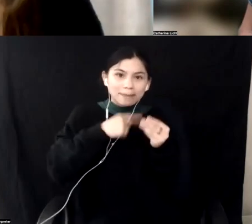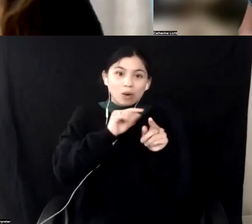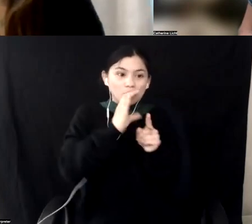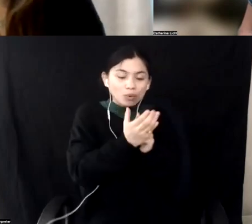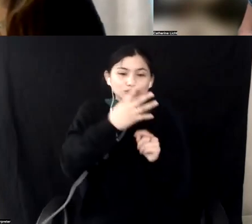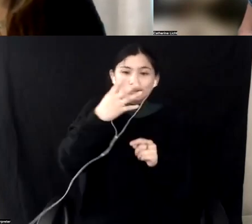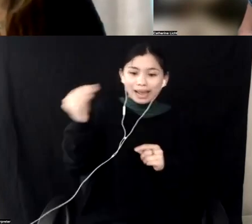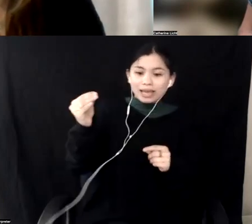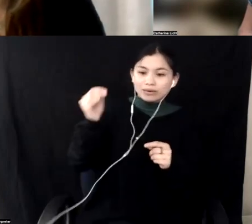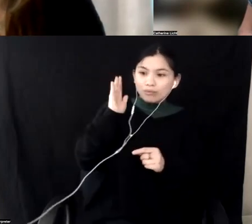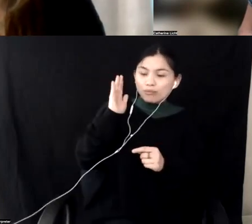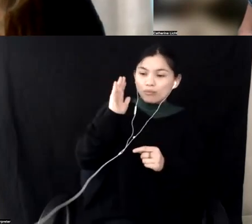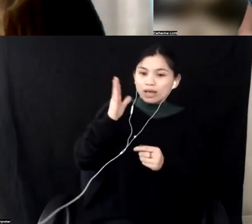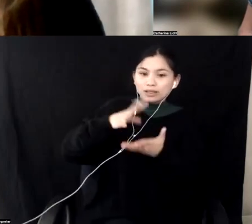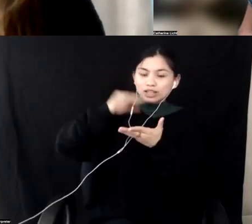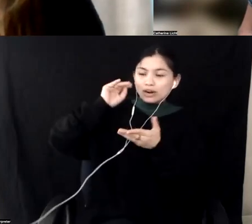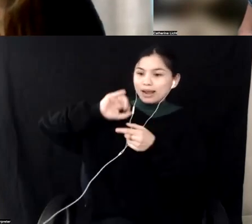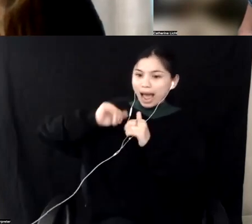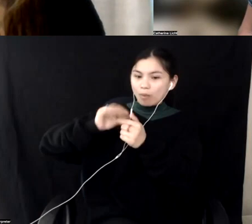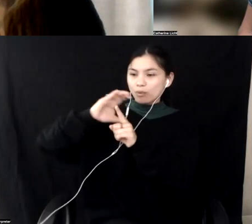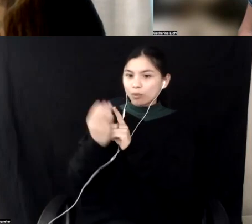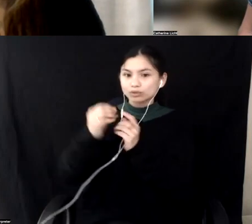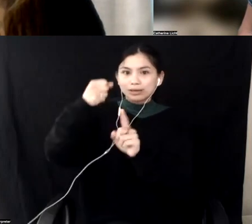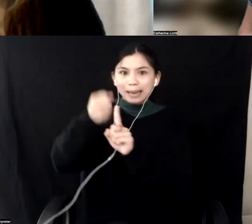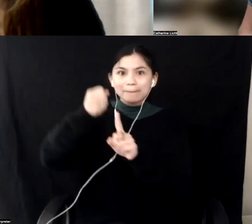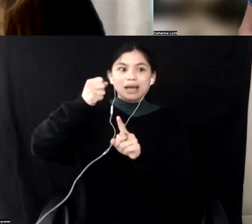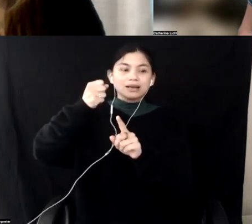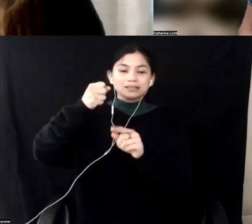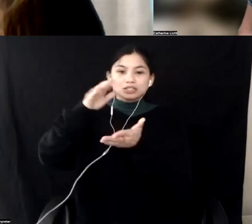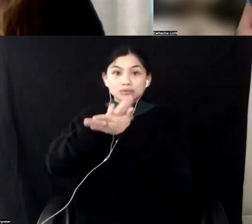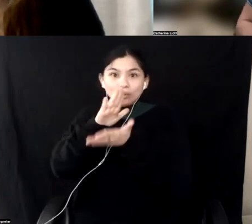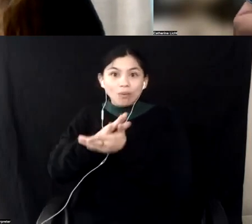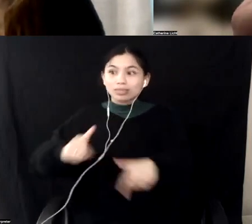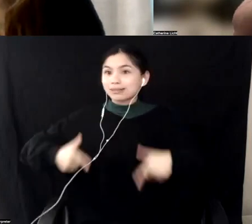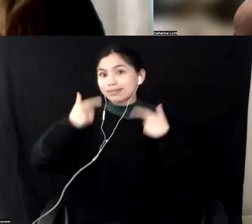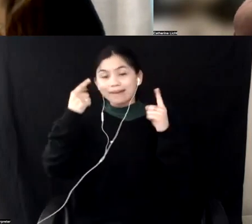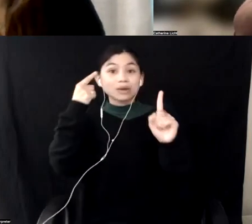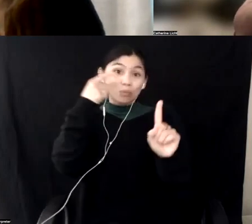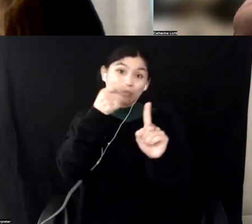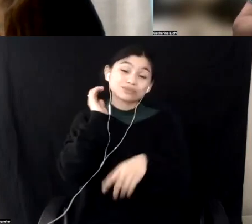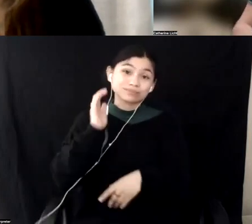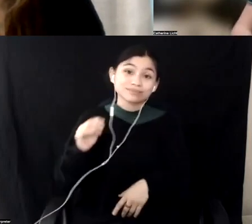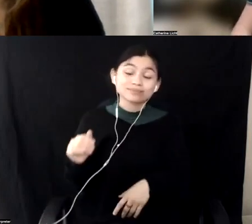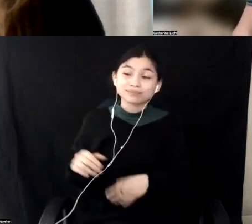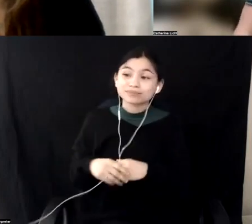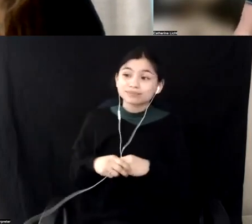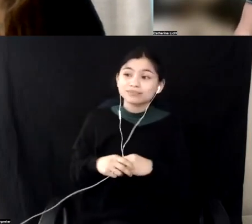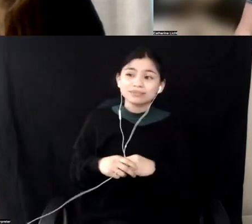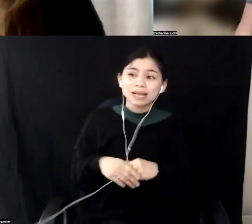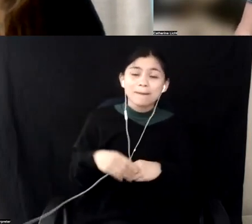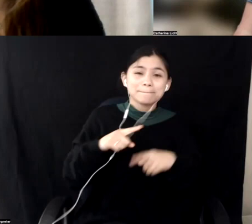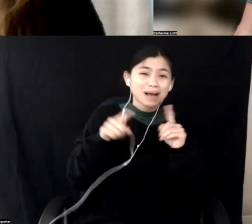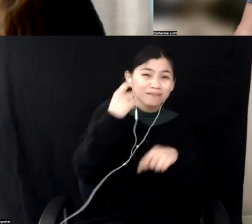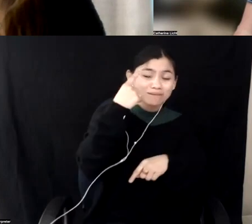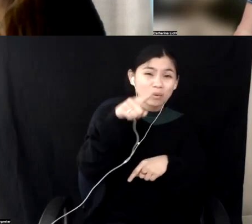their education, and their goals. Um, Classes are very hard